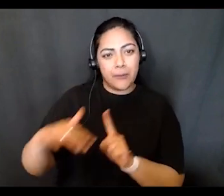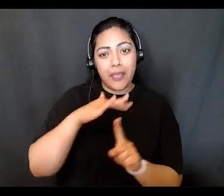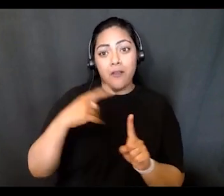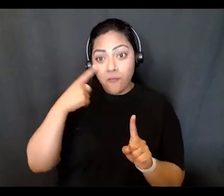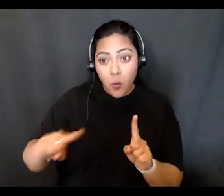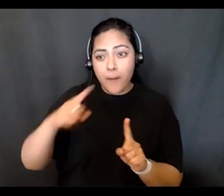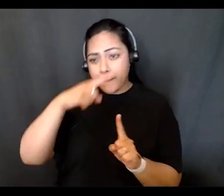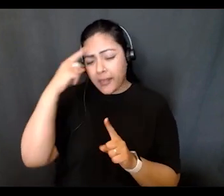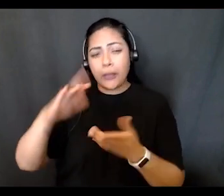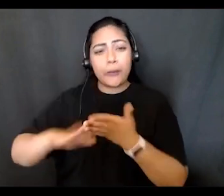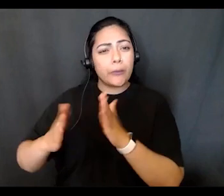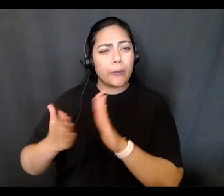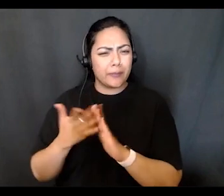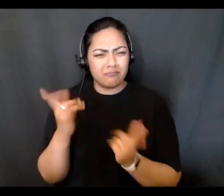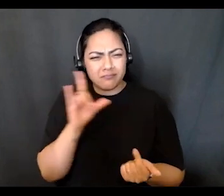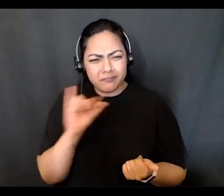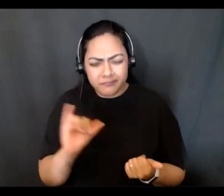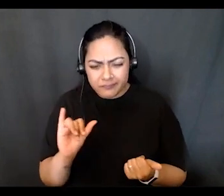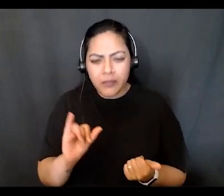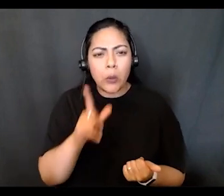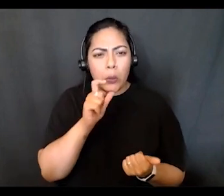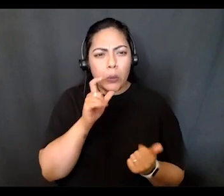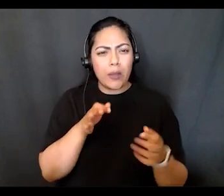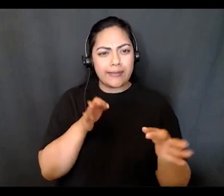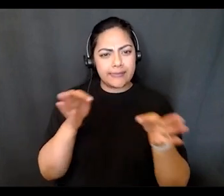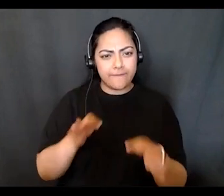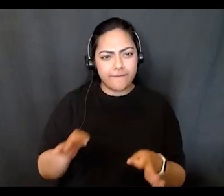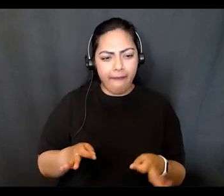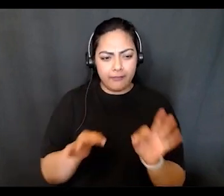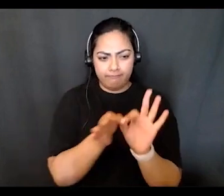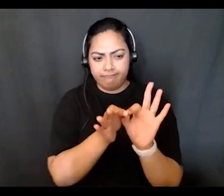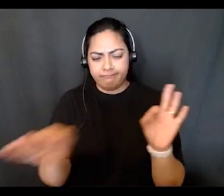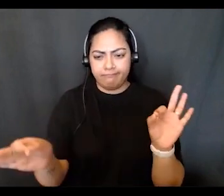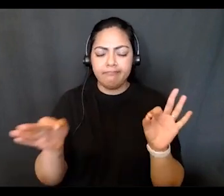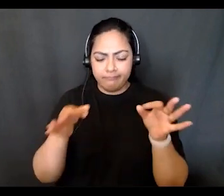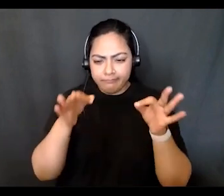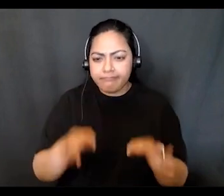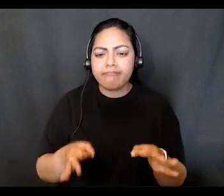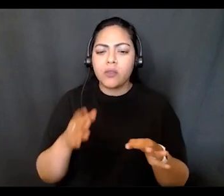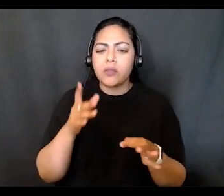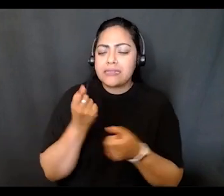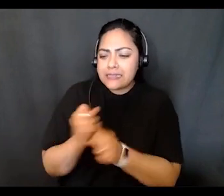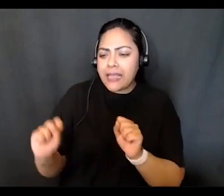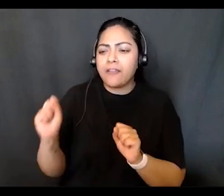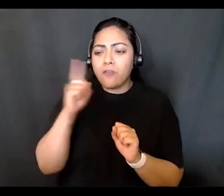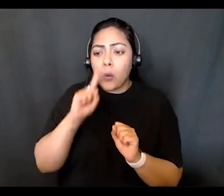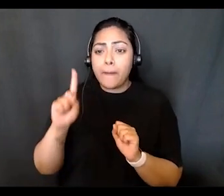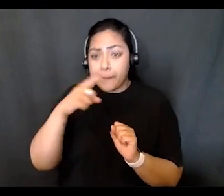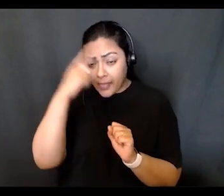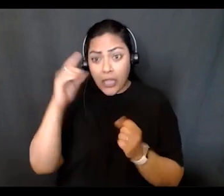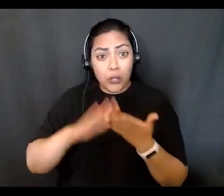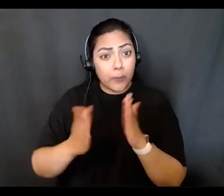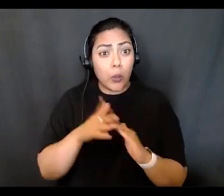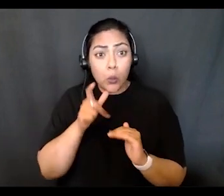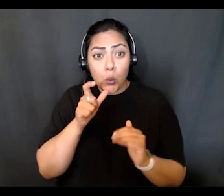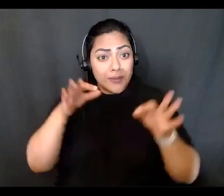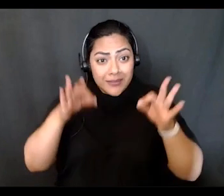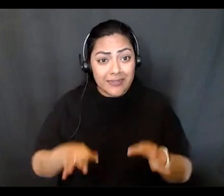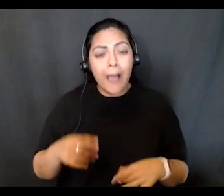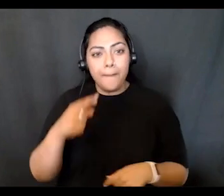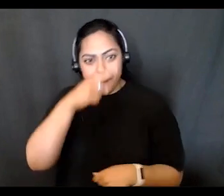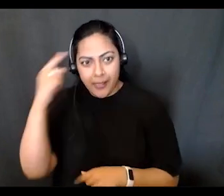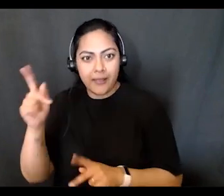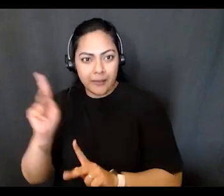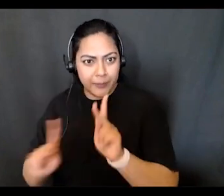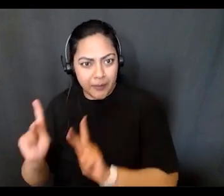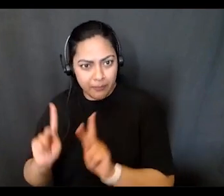Black communities looks like, and who defines what is safe for Black communities. Black folks do. So